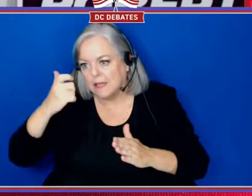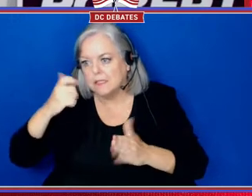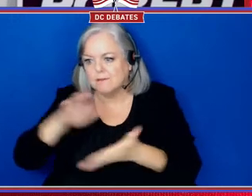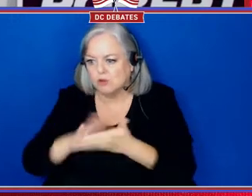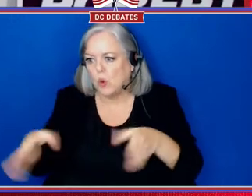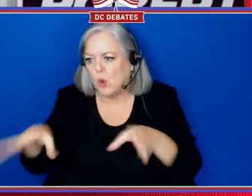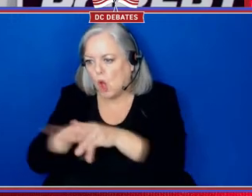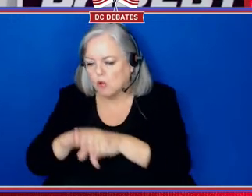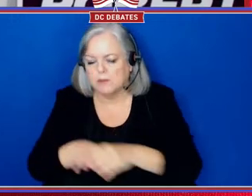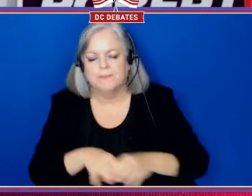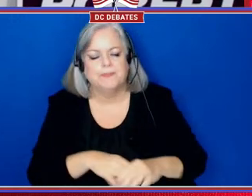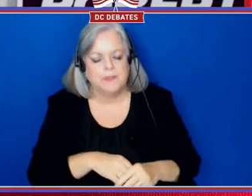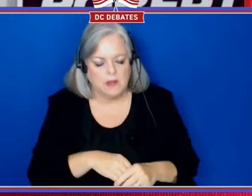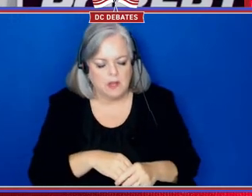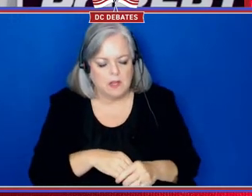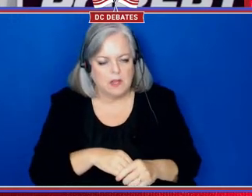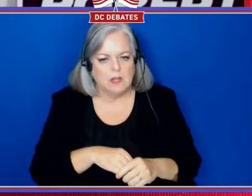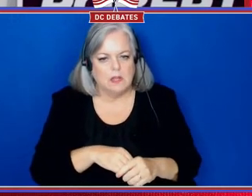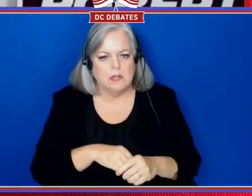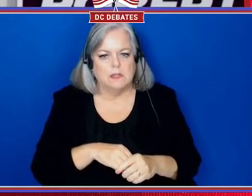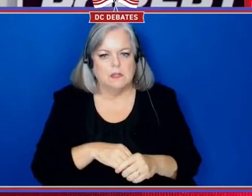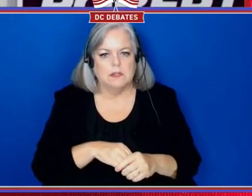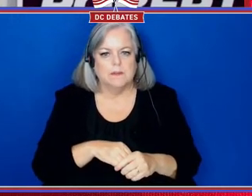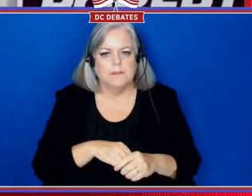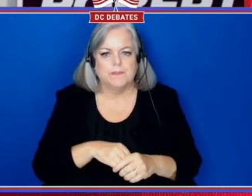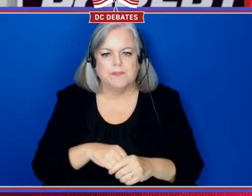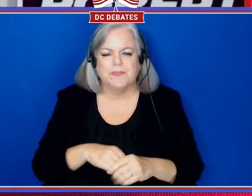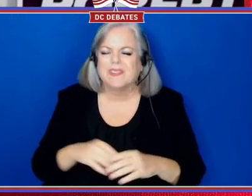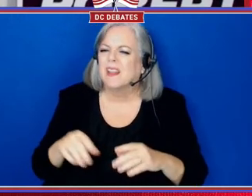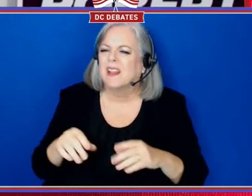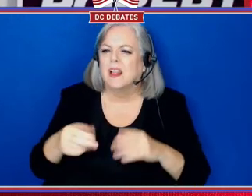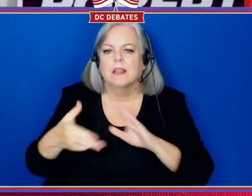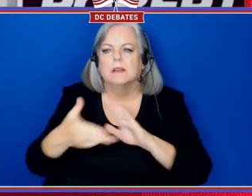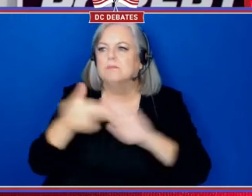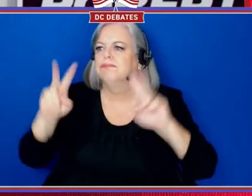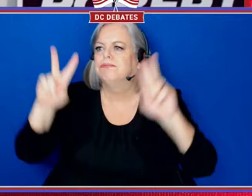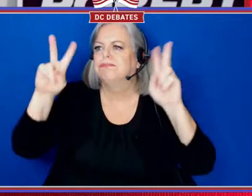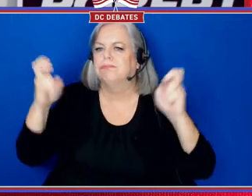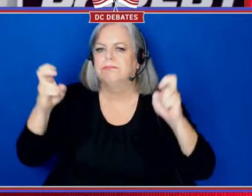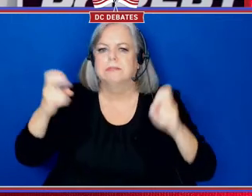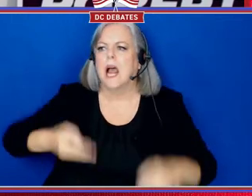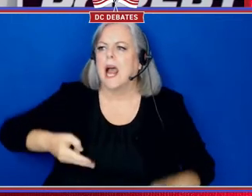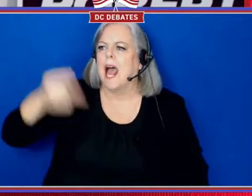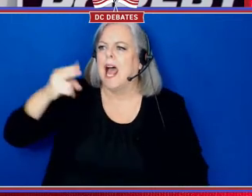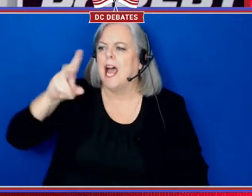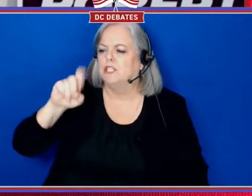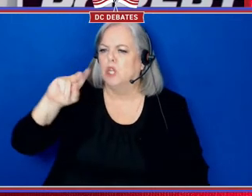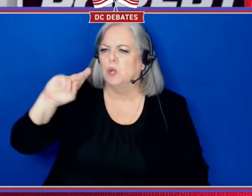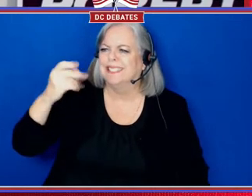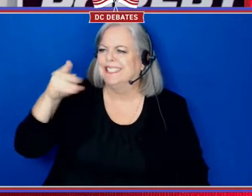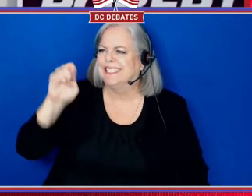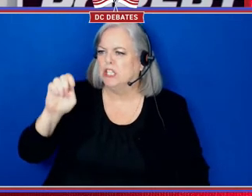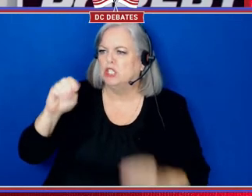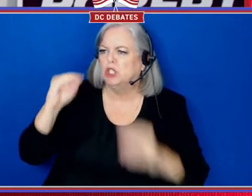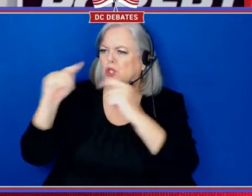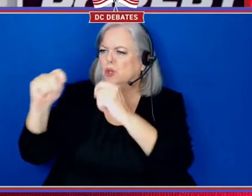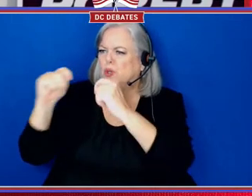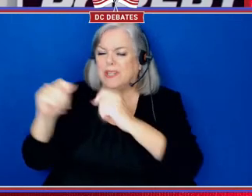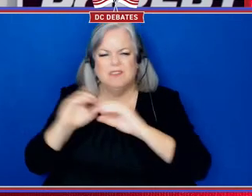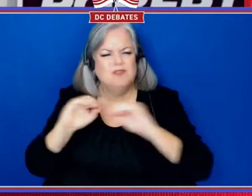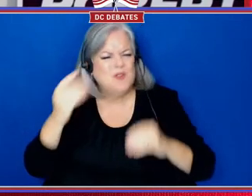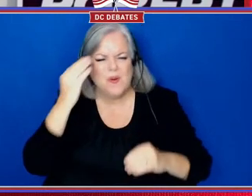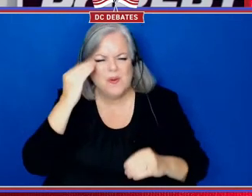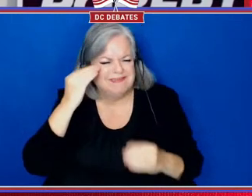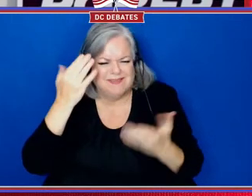Unlike slogans like high dosage tutoring, which no one in our city can tell you what it actually means, I'm going to have real education opportunities